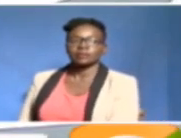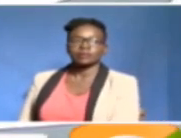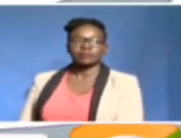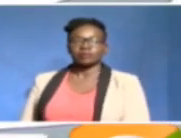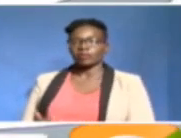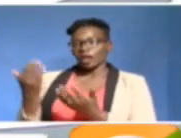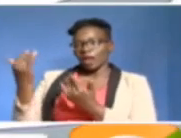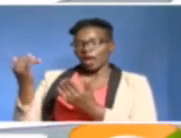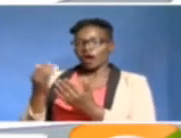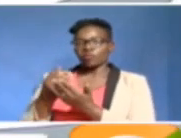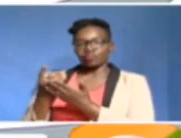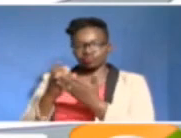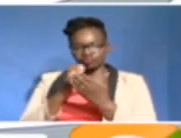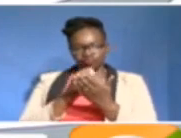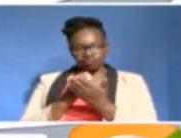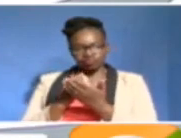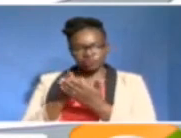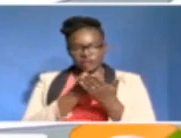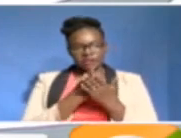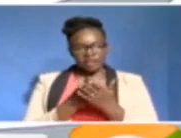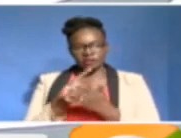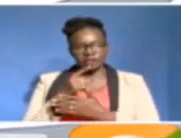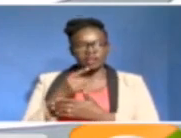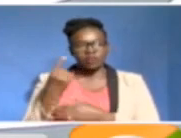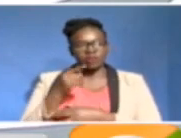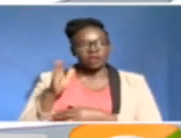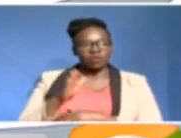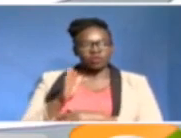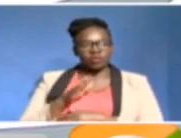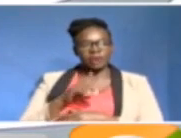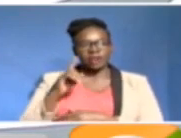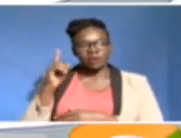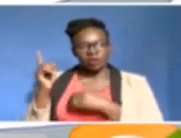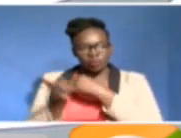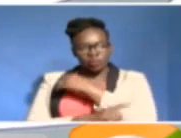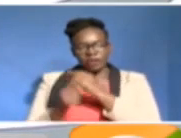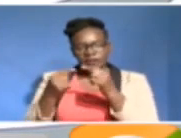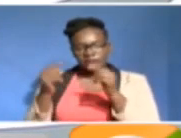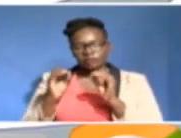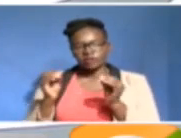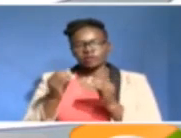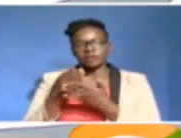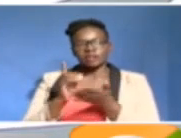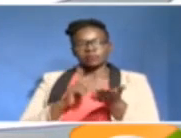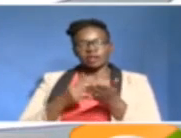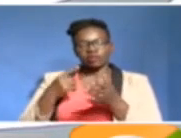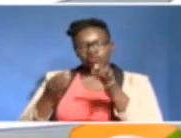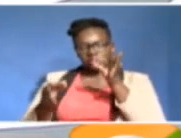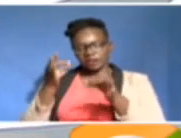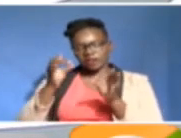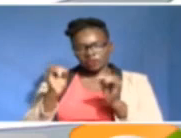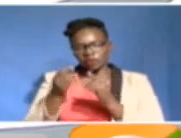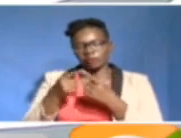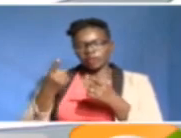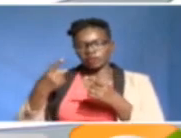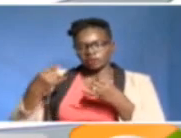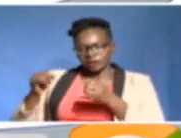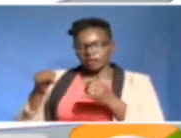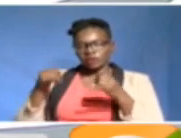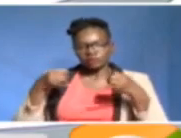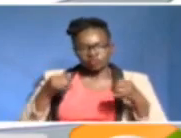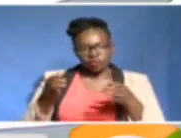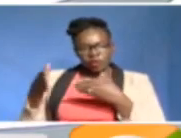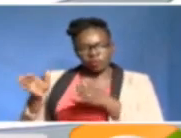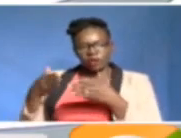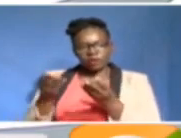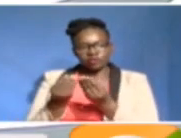proof that women are not their own worst enemies. No. If we understand someone's struggle, we don't judge, but we try to find ways of dealing with the problem